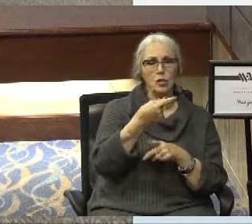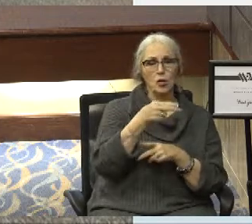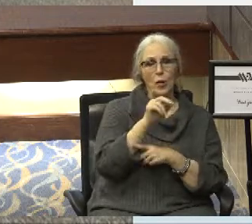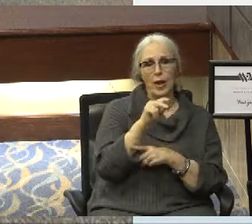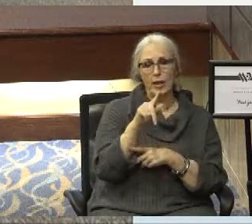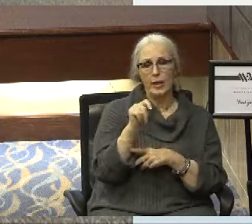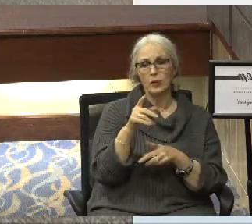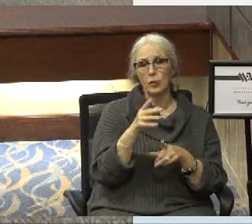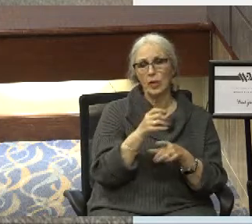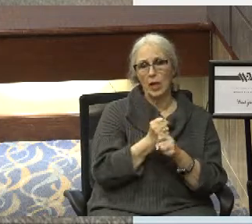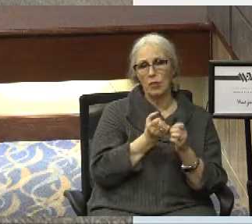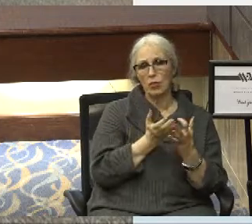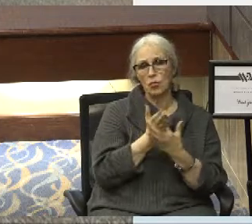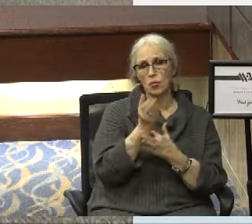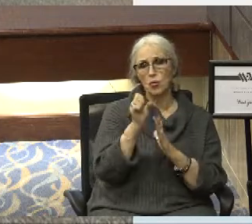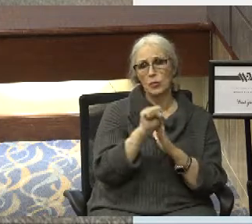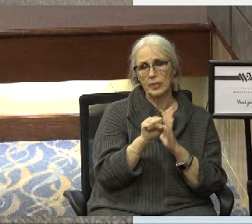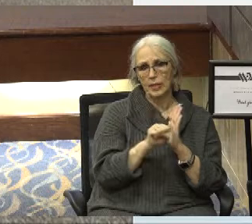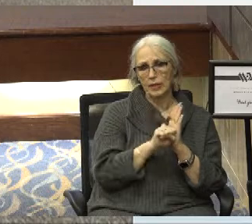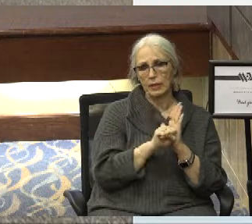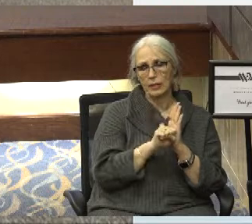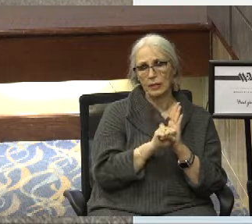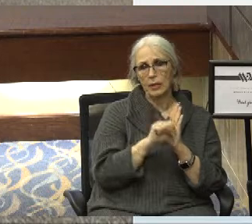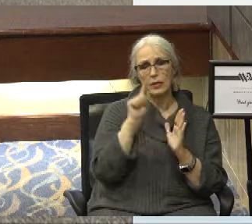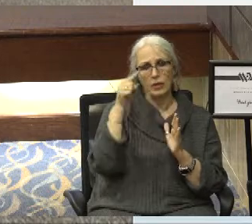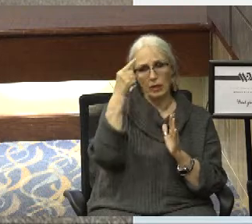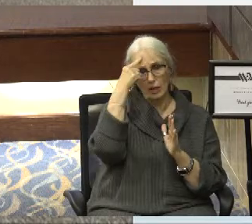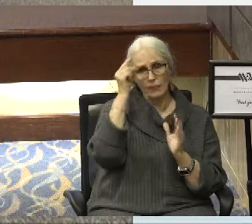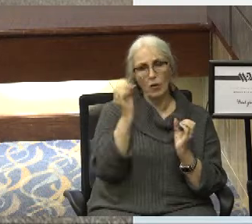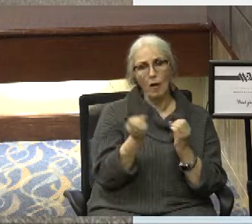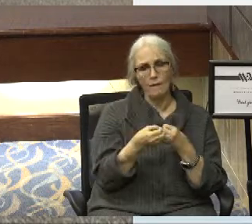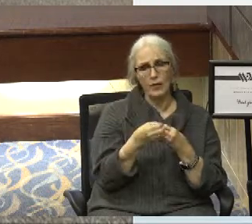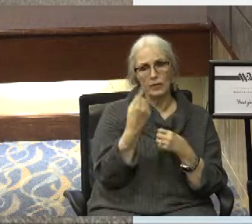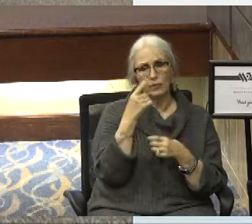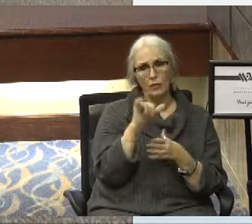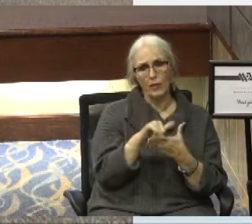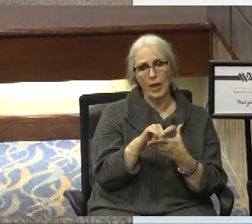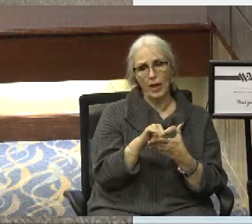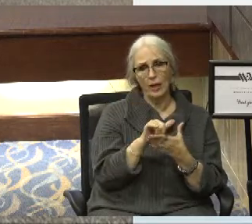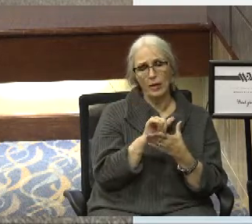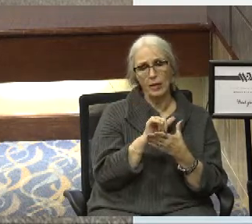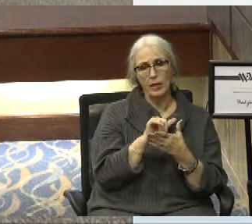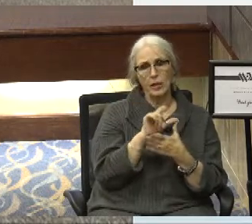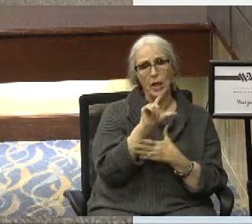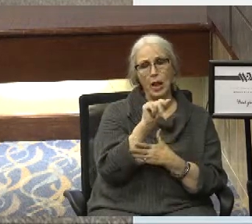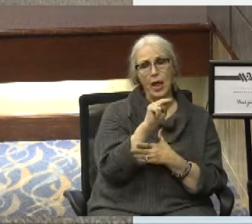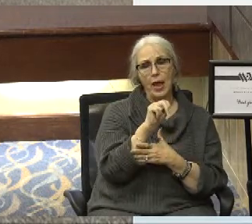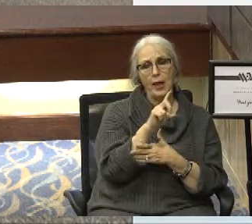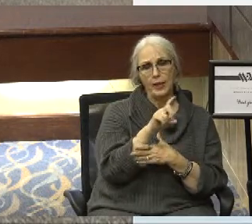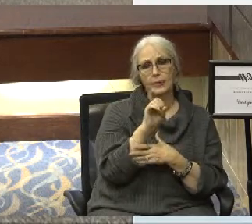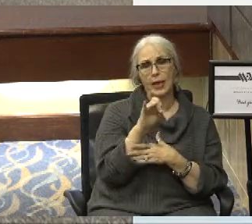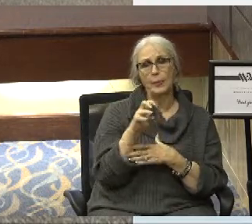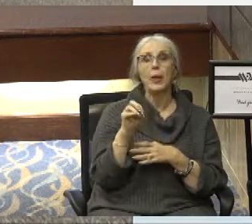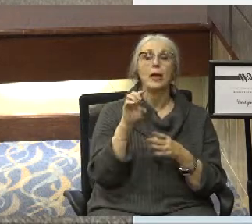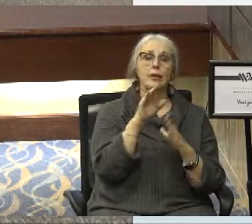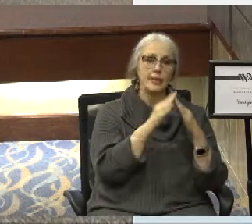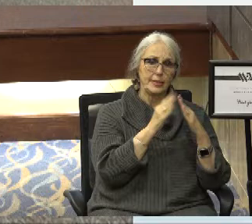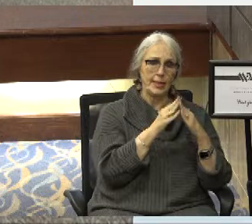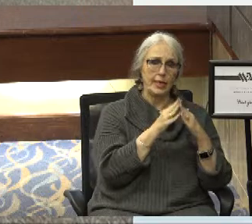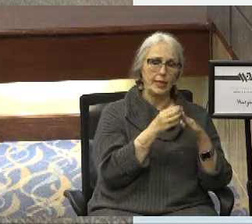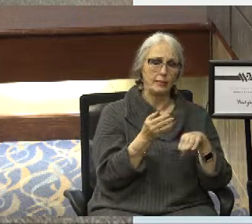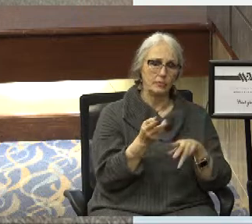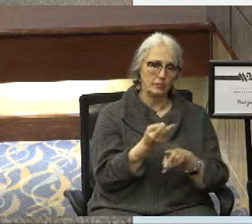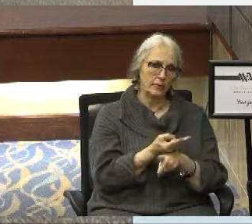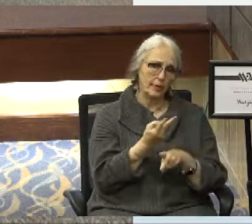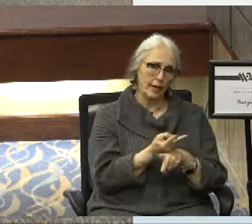state the governor's office for that landscaping, so the city maintains that. Well, sometimes